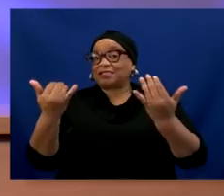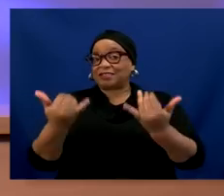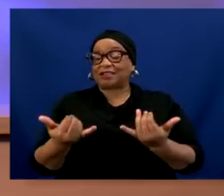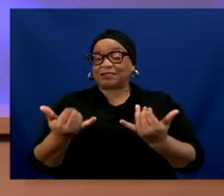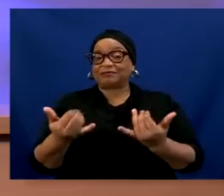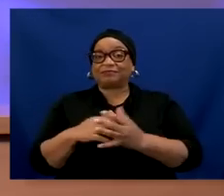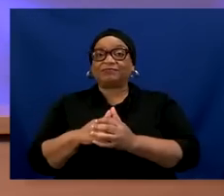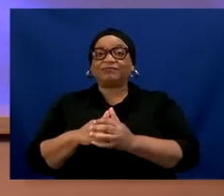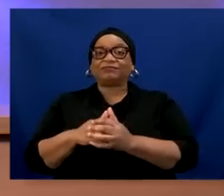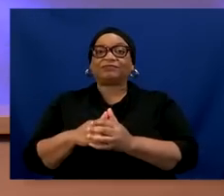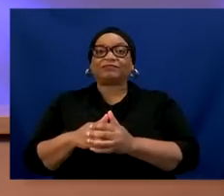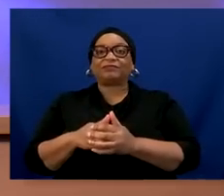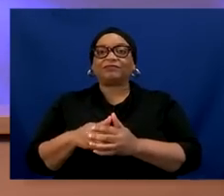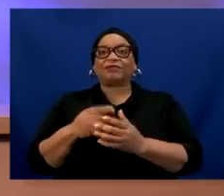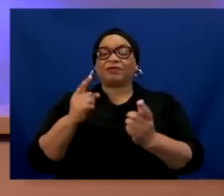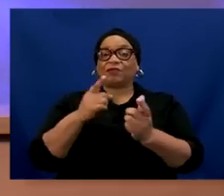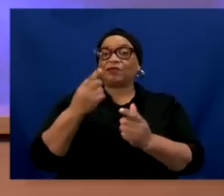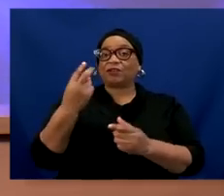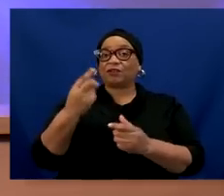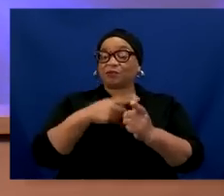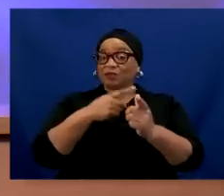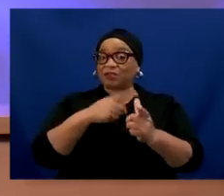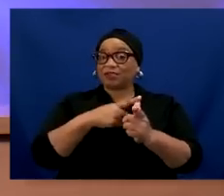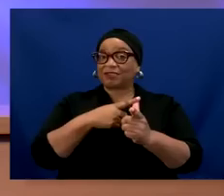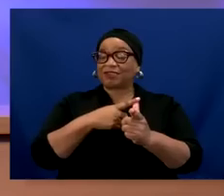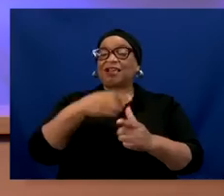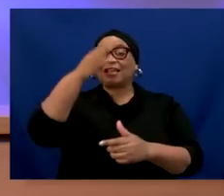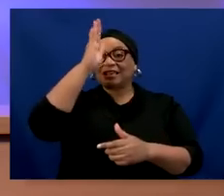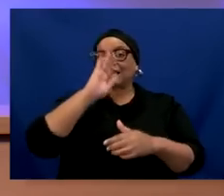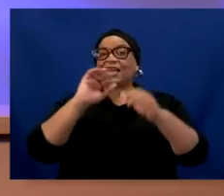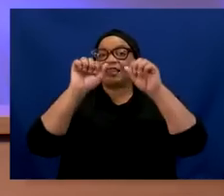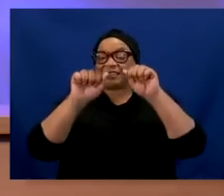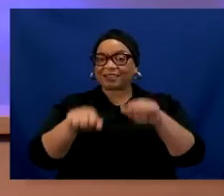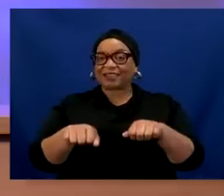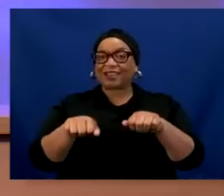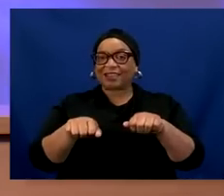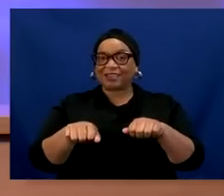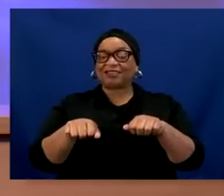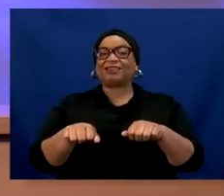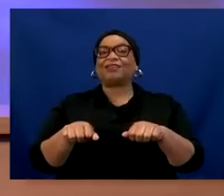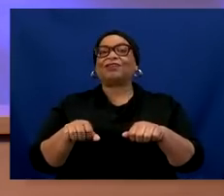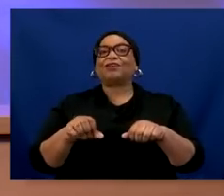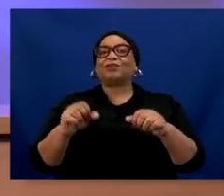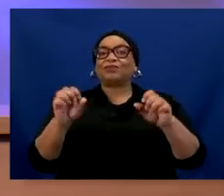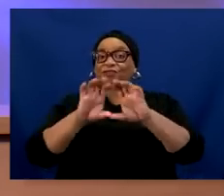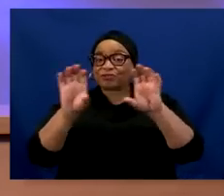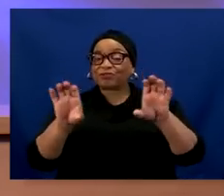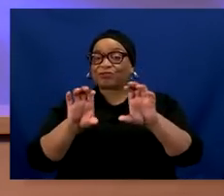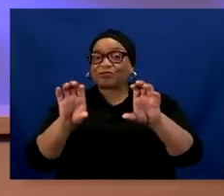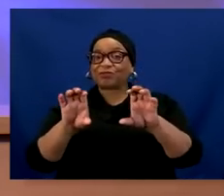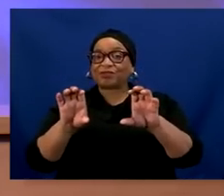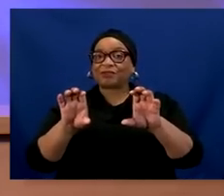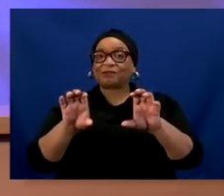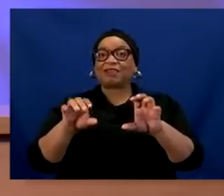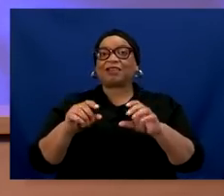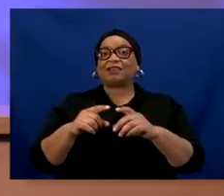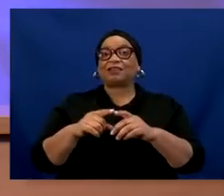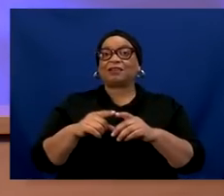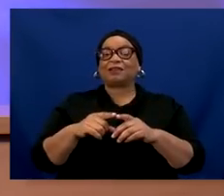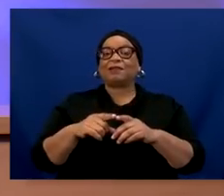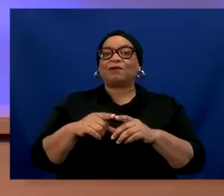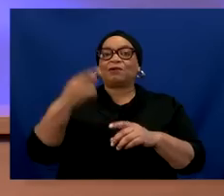consideration this Sunday morning. I submit that God can do it because the annunciation dictates